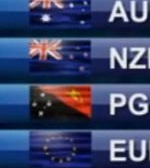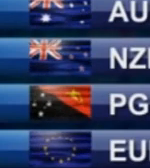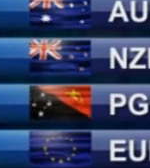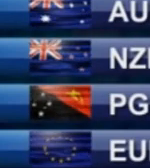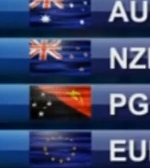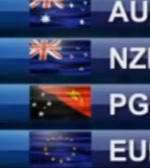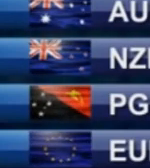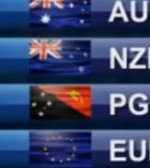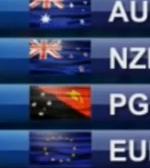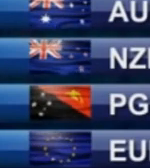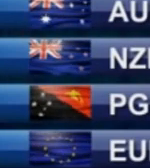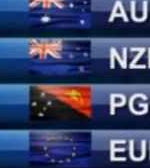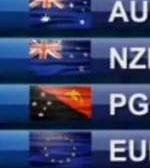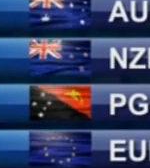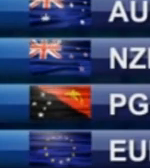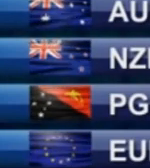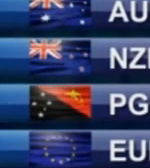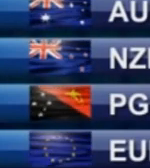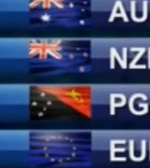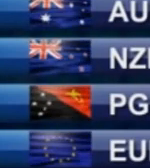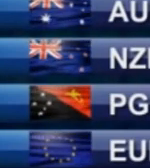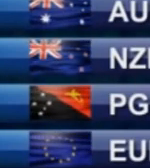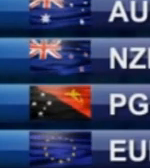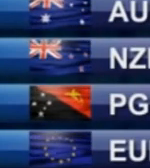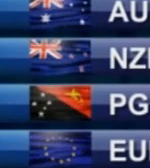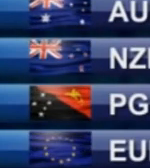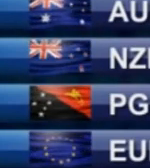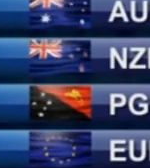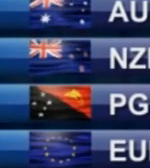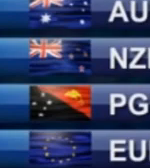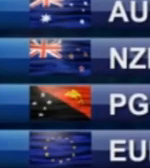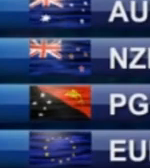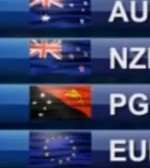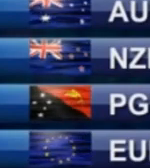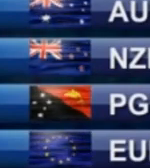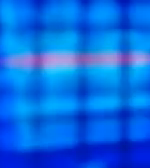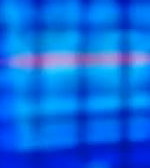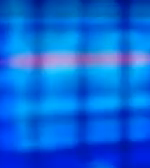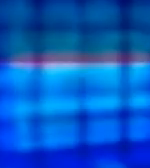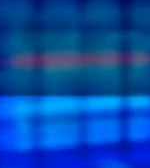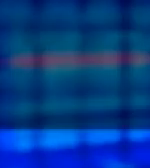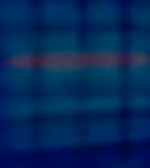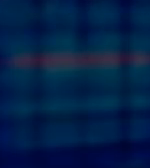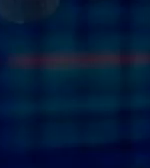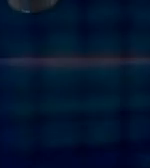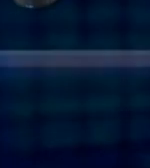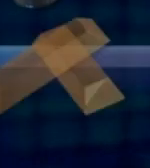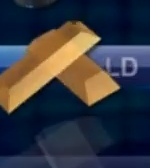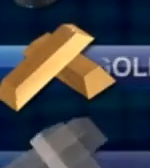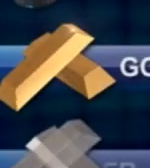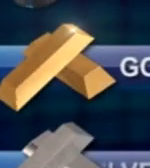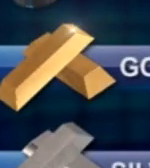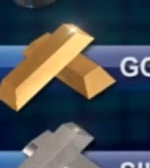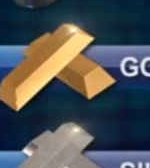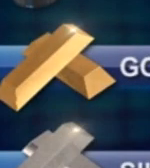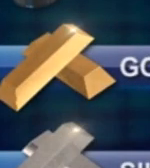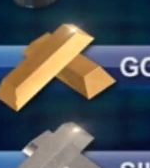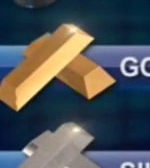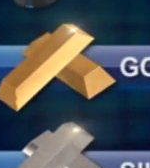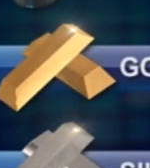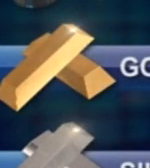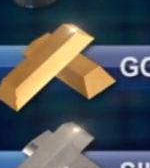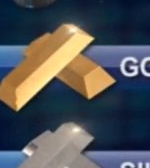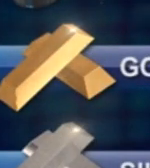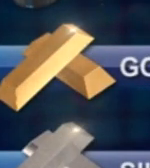euro. It lost ground to the Chinese yuan, US greenback and the Japanese yen. The commodities market, did well today.